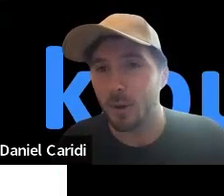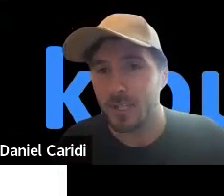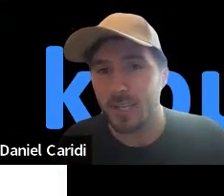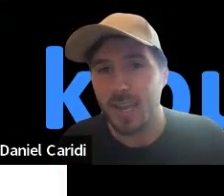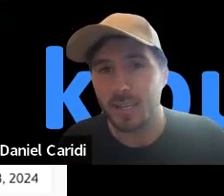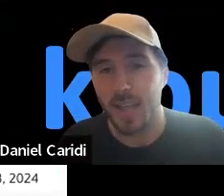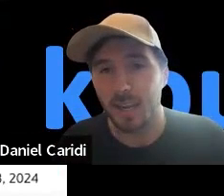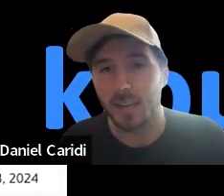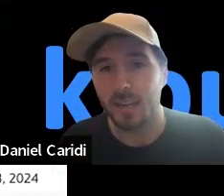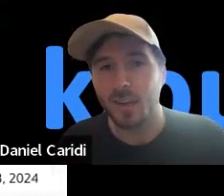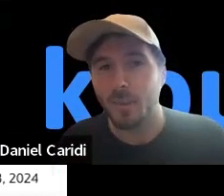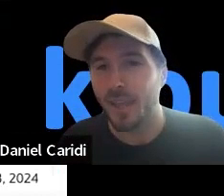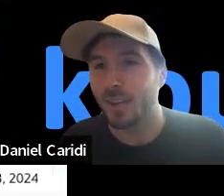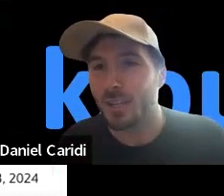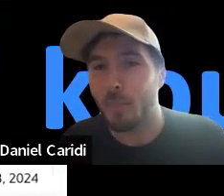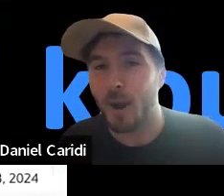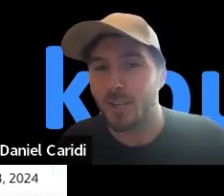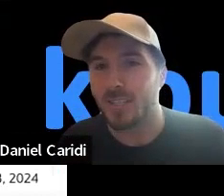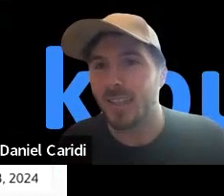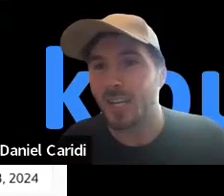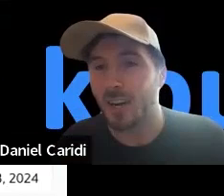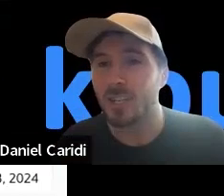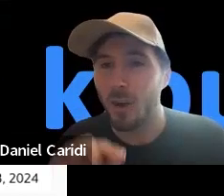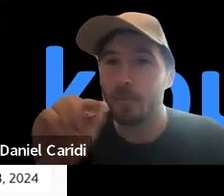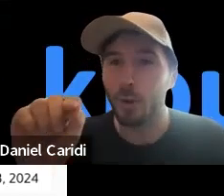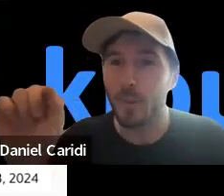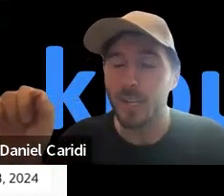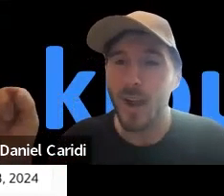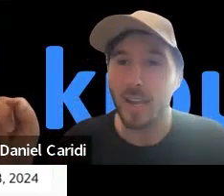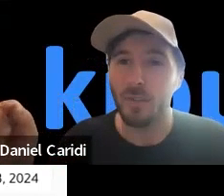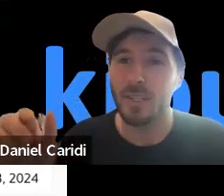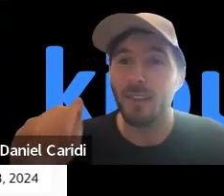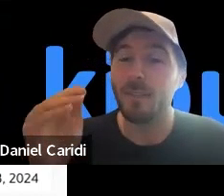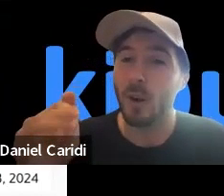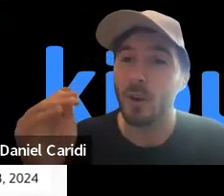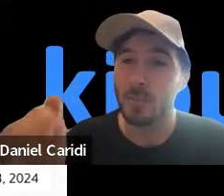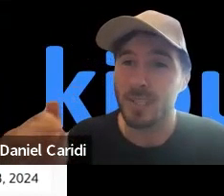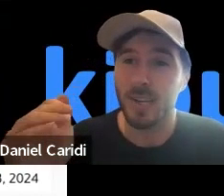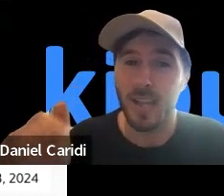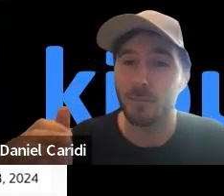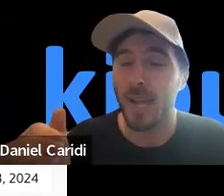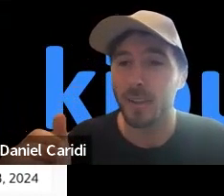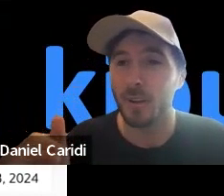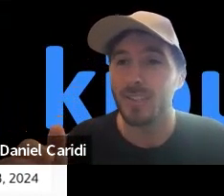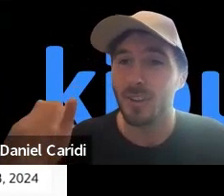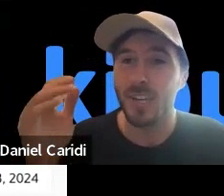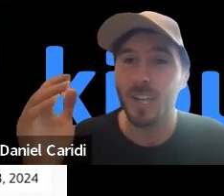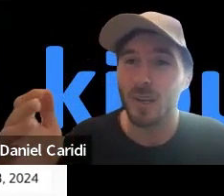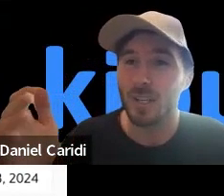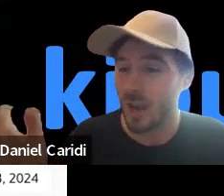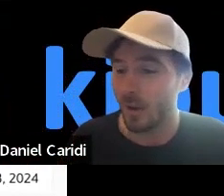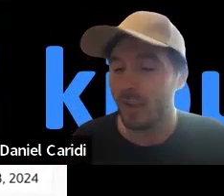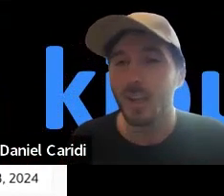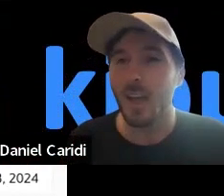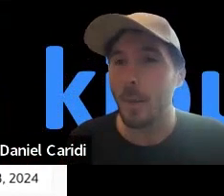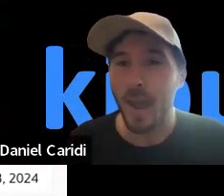build this report, it's going to take a second, but then you could show bar charts and line charts showing improvement and tracking over time for those specific life plan goals. So you can go